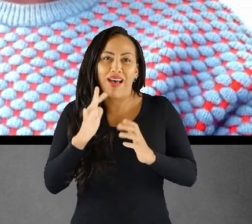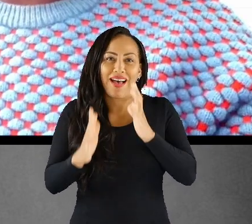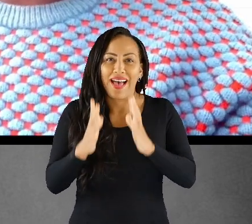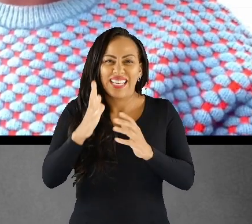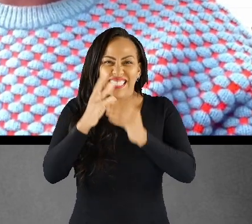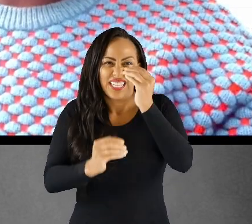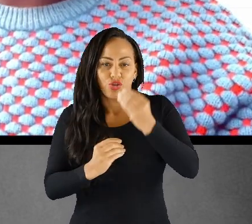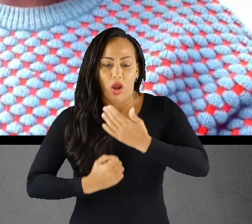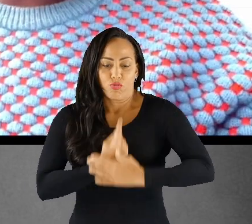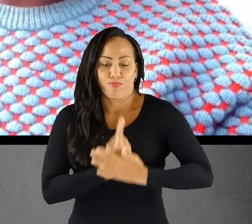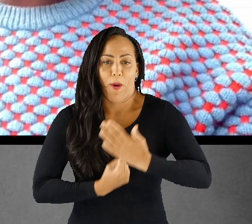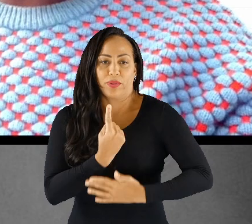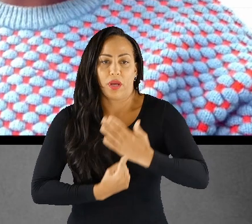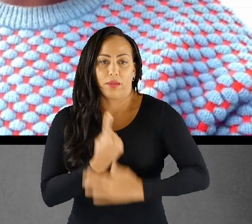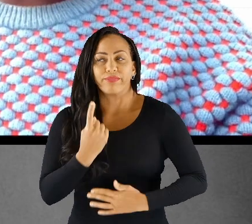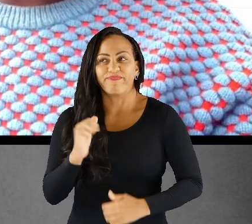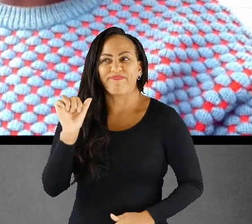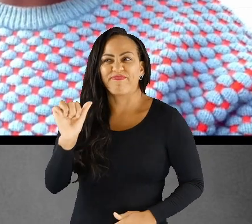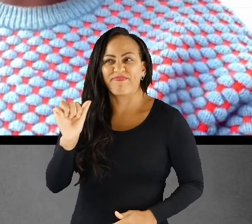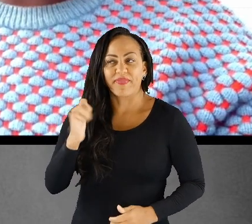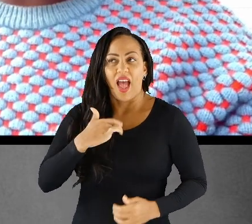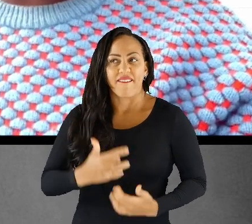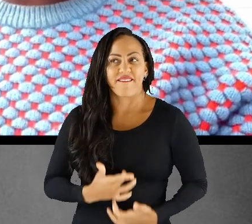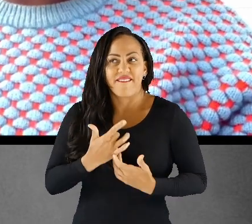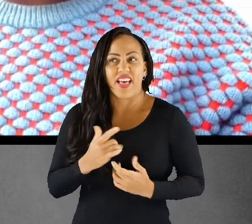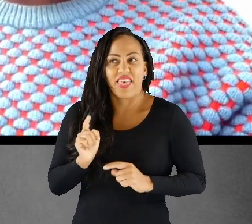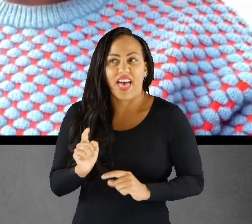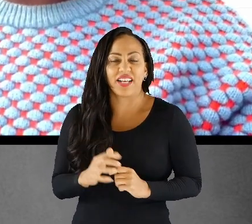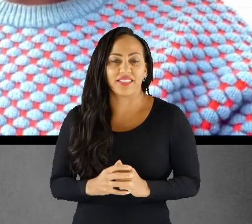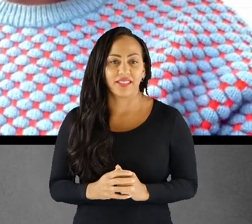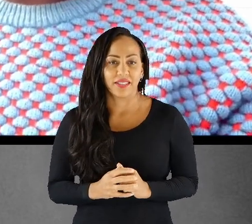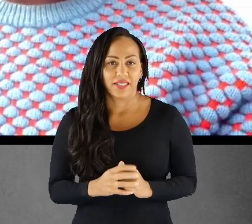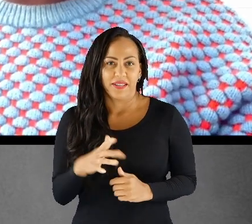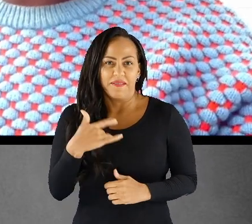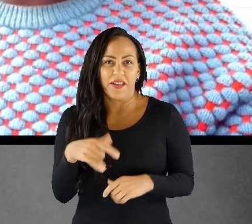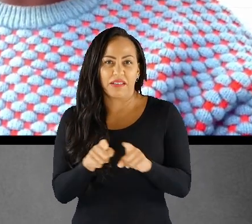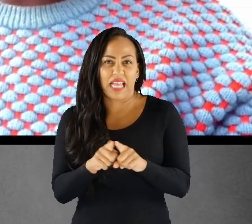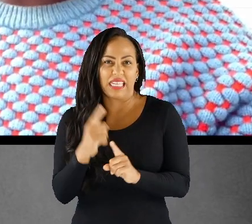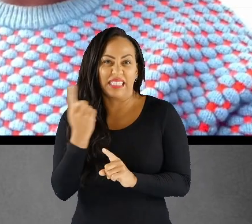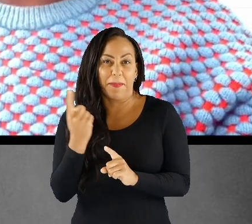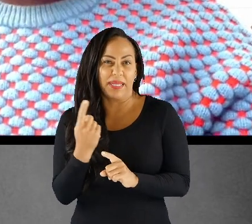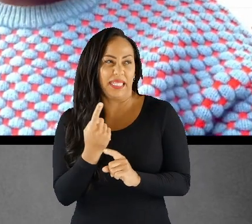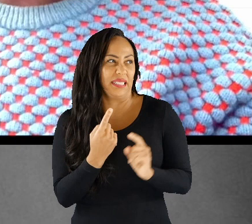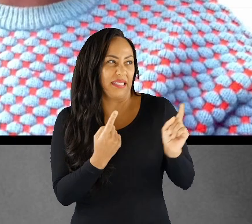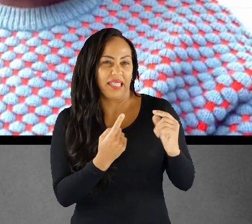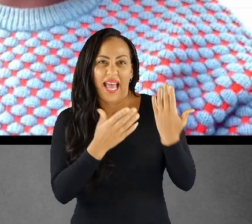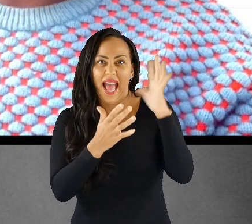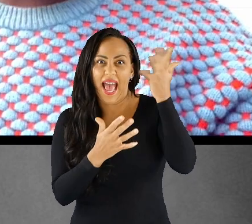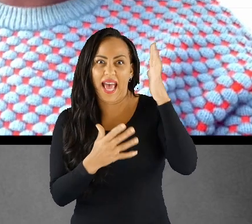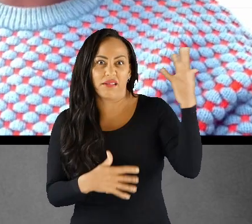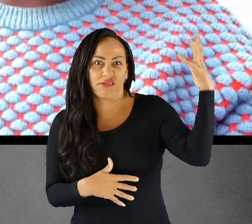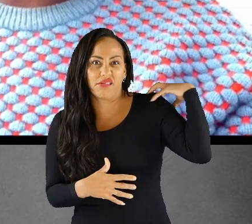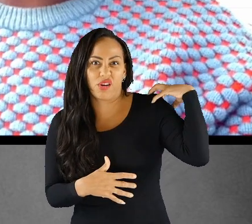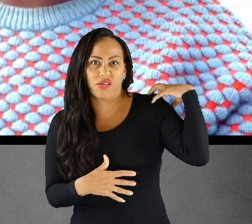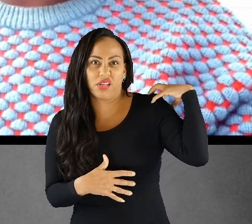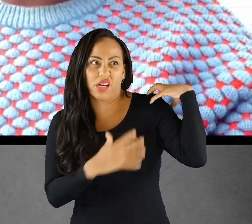It does. It does. I still feel that kind of, it almost feels like someone's hand on your shoulder,